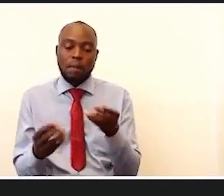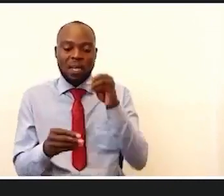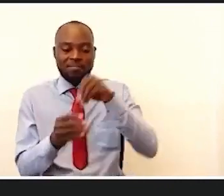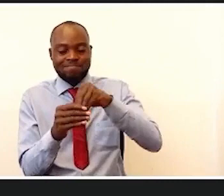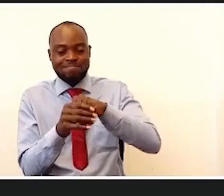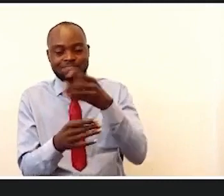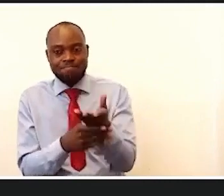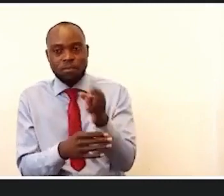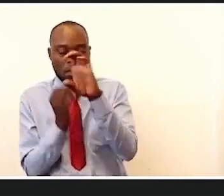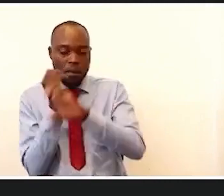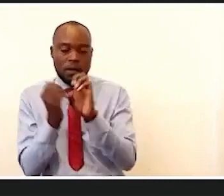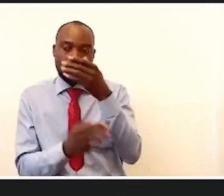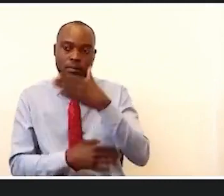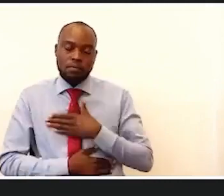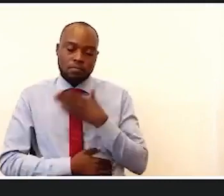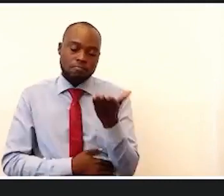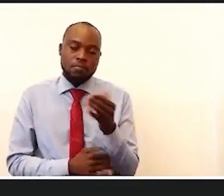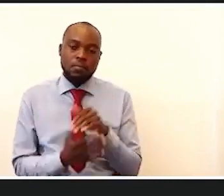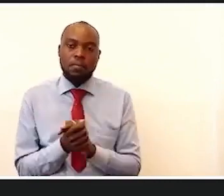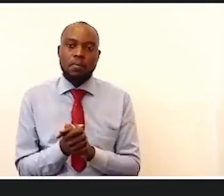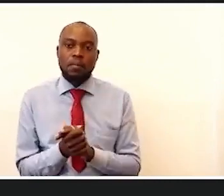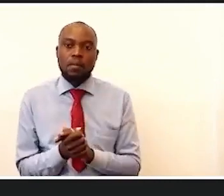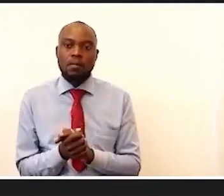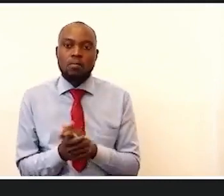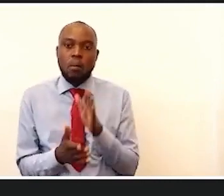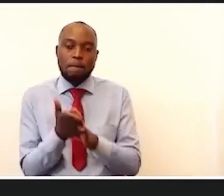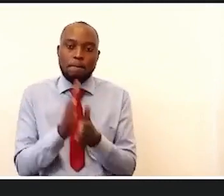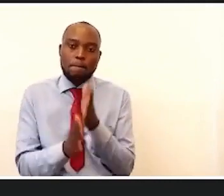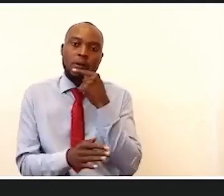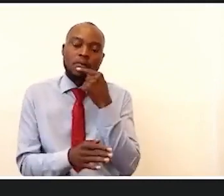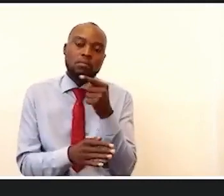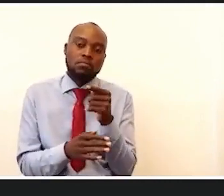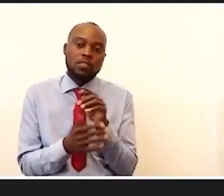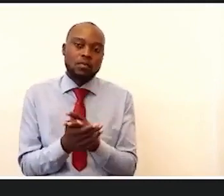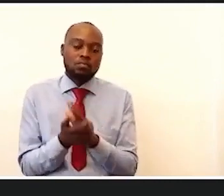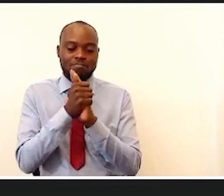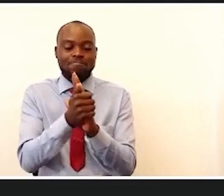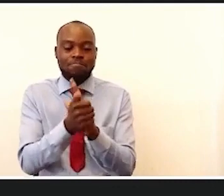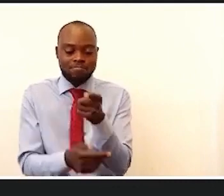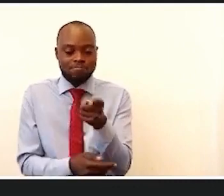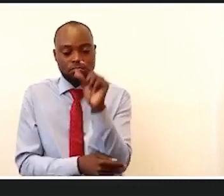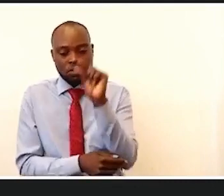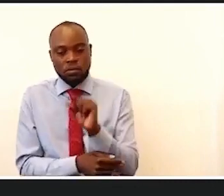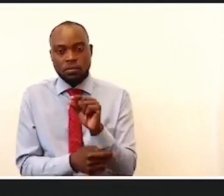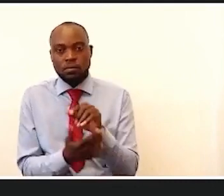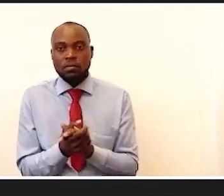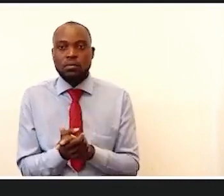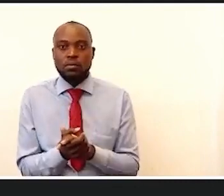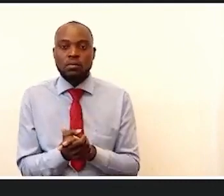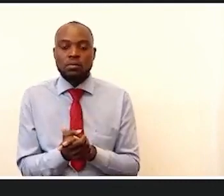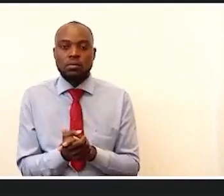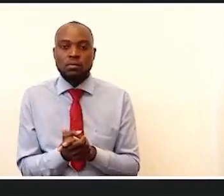our countries. Without necessarily saying that all leadership is reduced to the